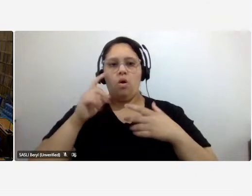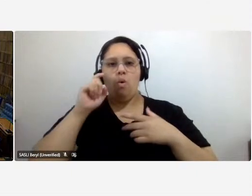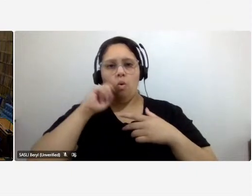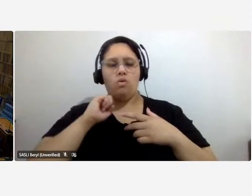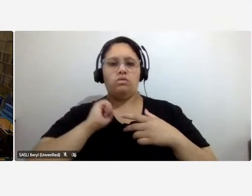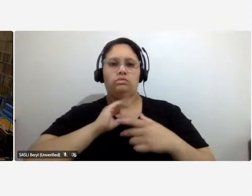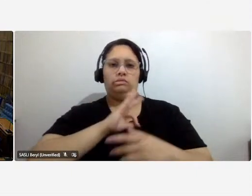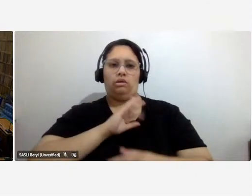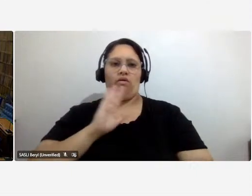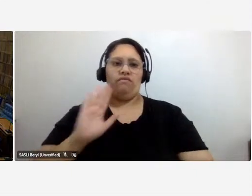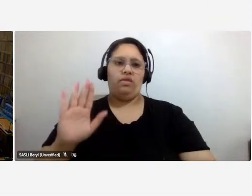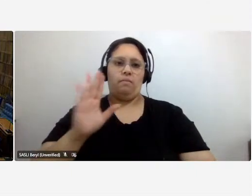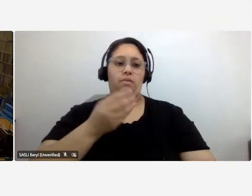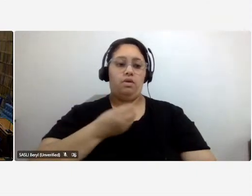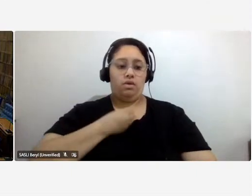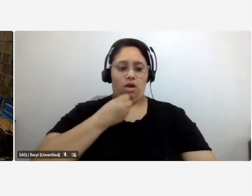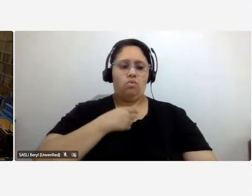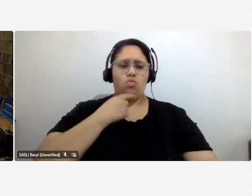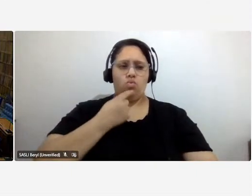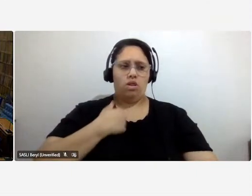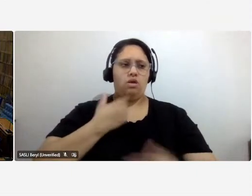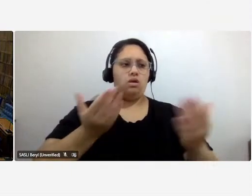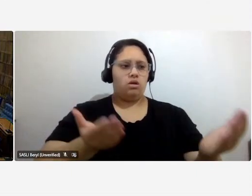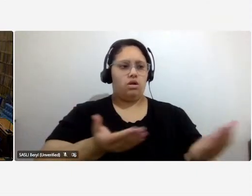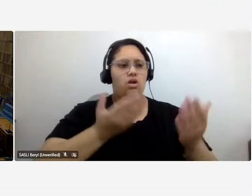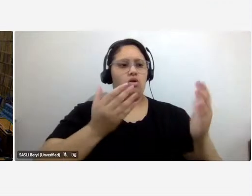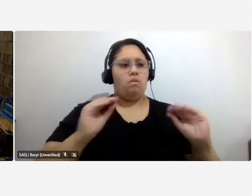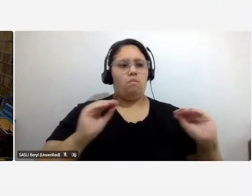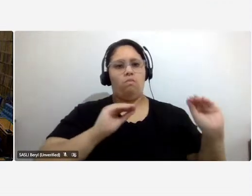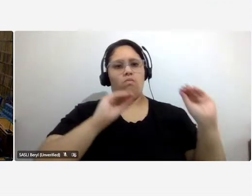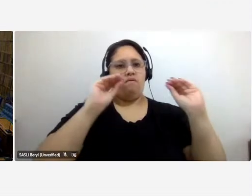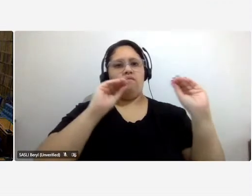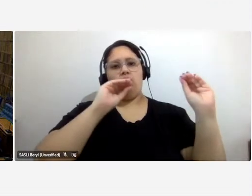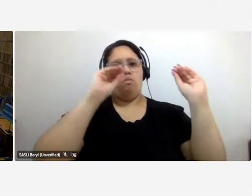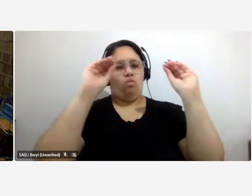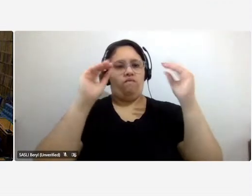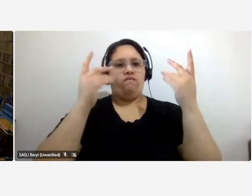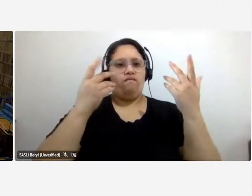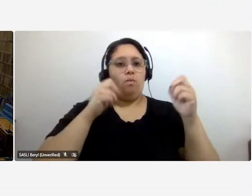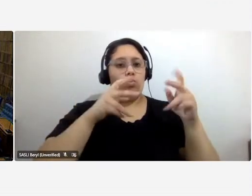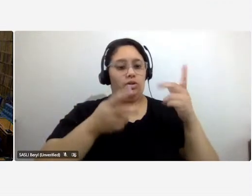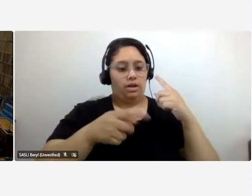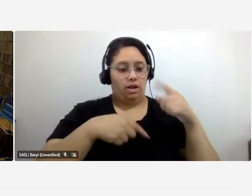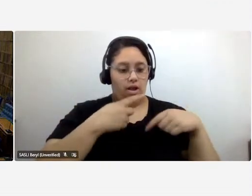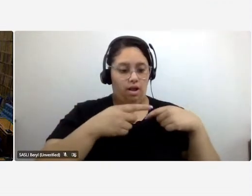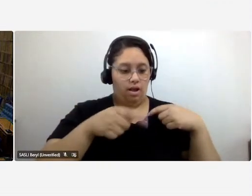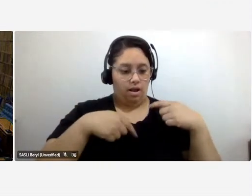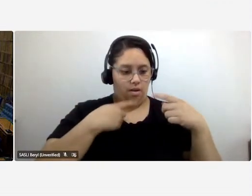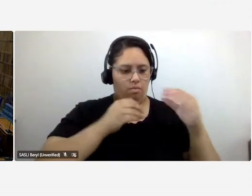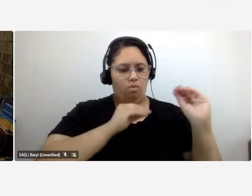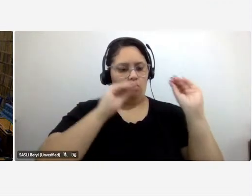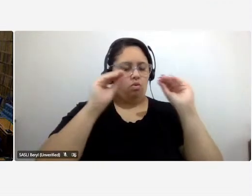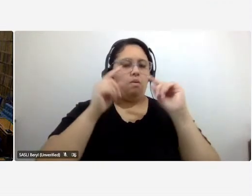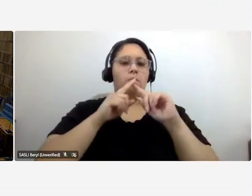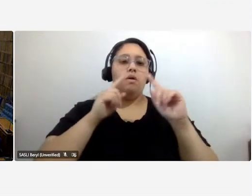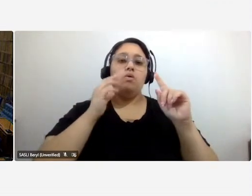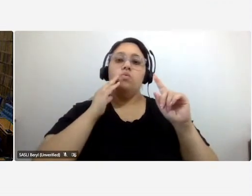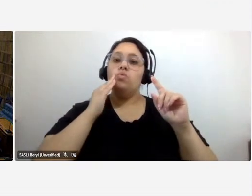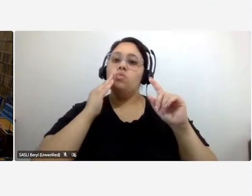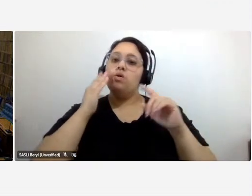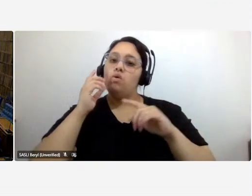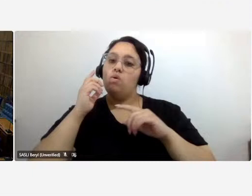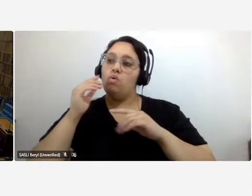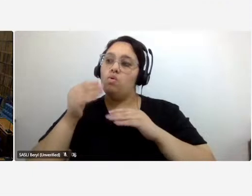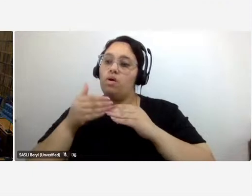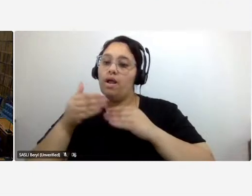staff. The younger ones, we really encourage upward mobility. Opportunity comes, go for it. But the ones at the end are the ones